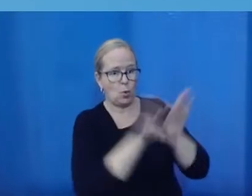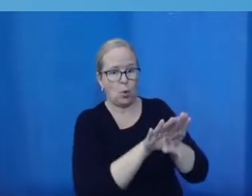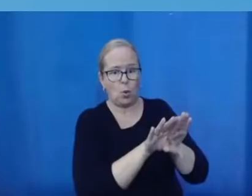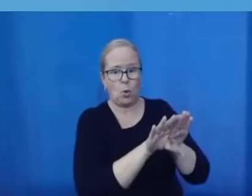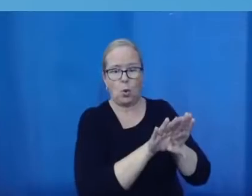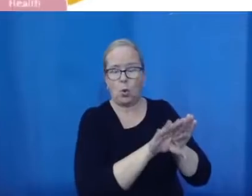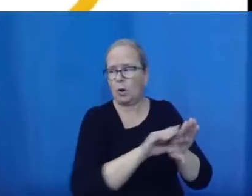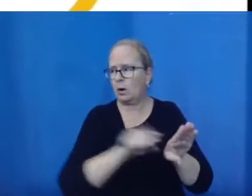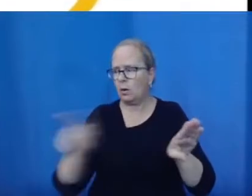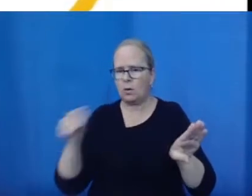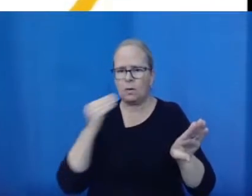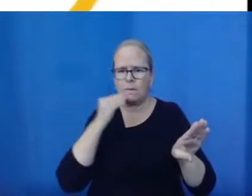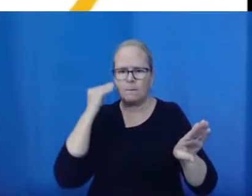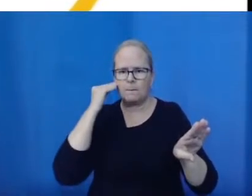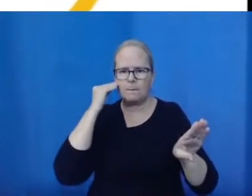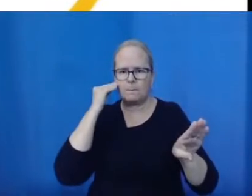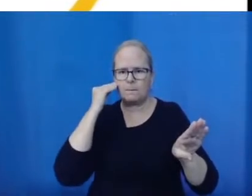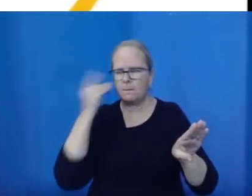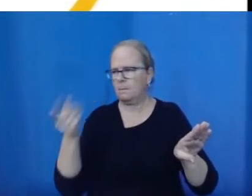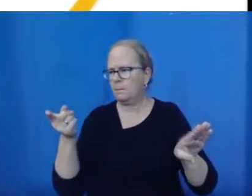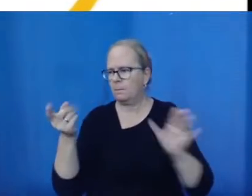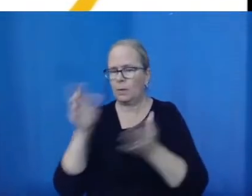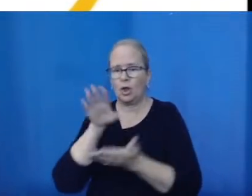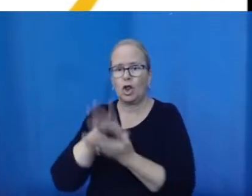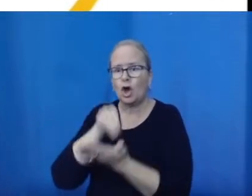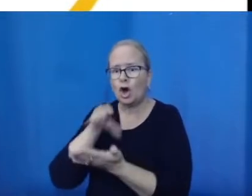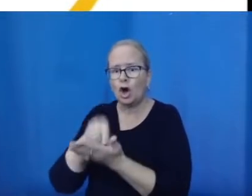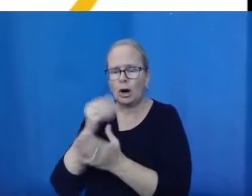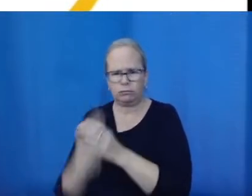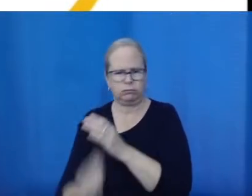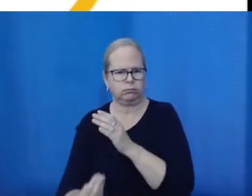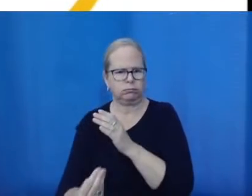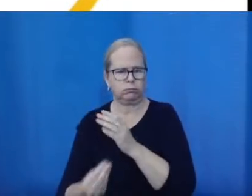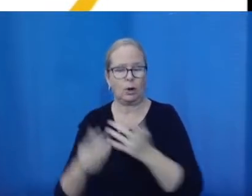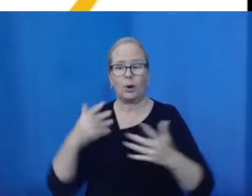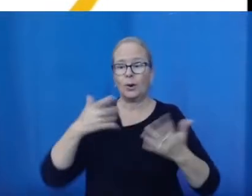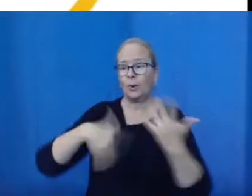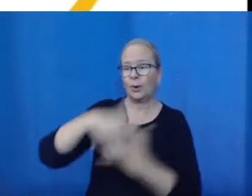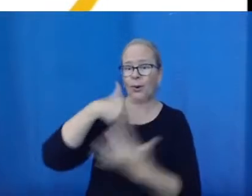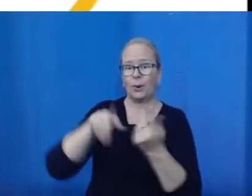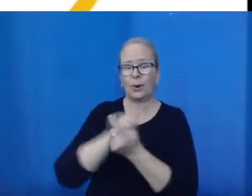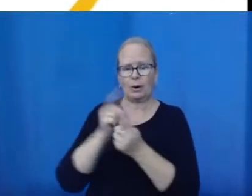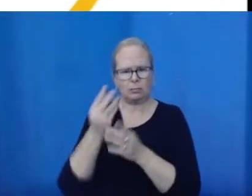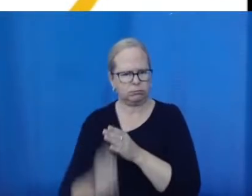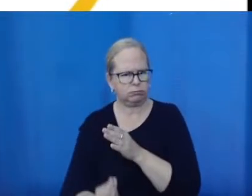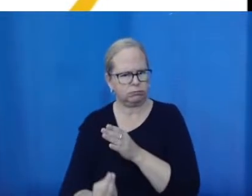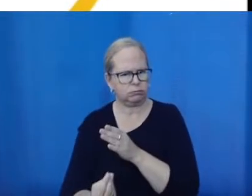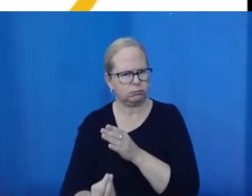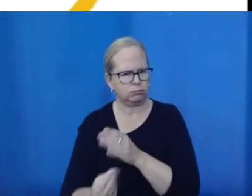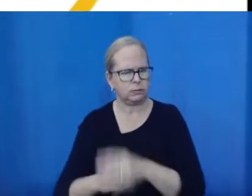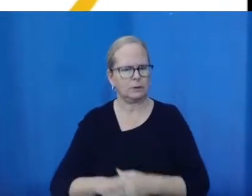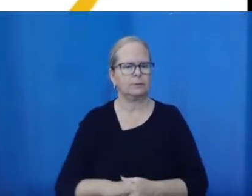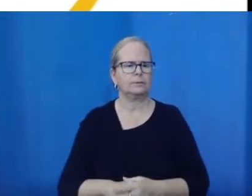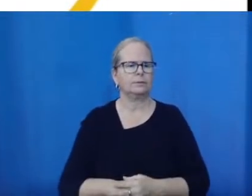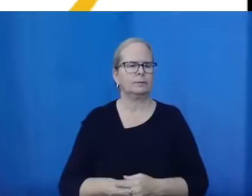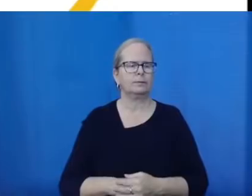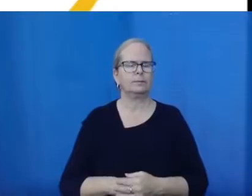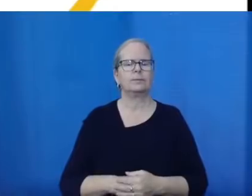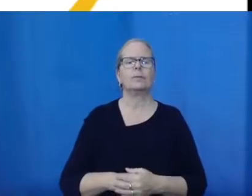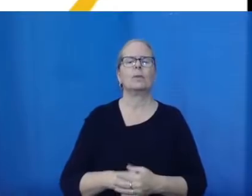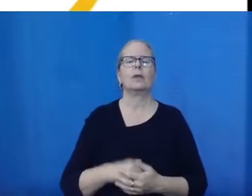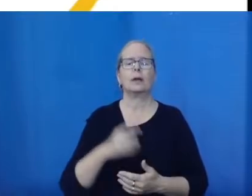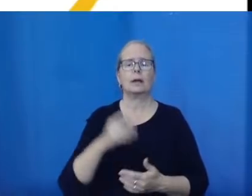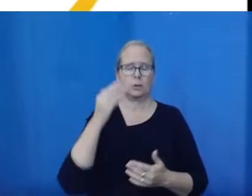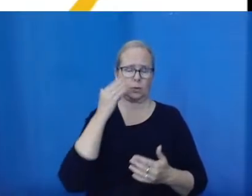slide. So we know the disrupted activities because they need those motor skills, and sports, that's definitely been a problem for a lot of our